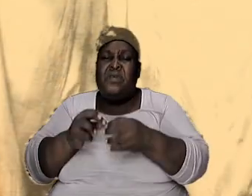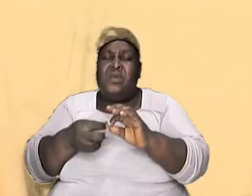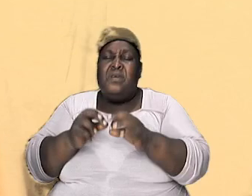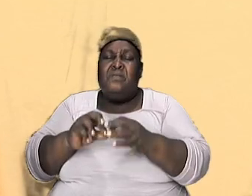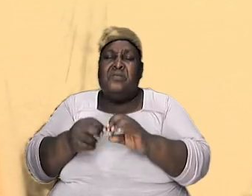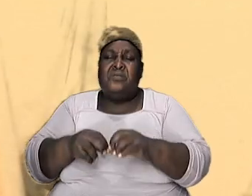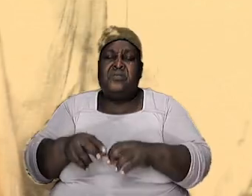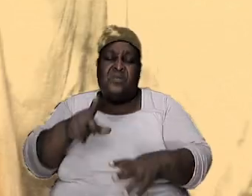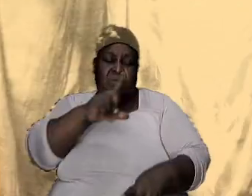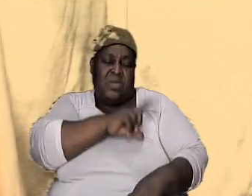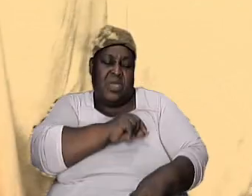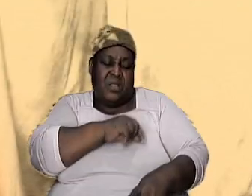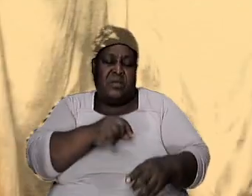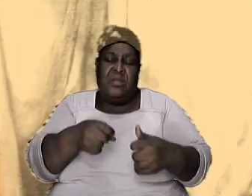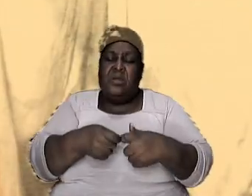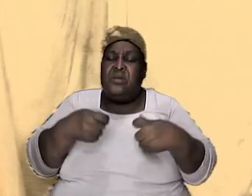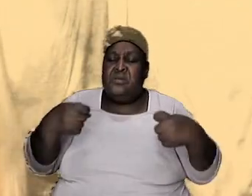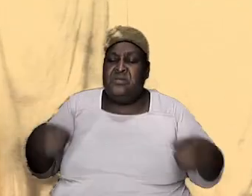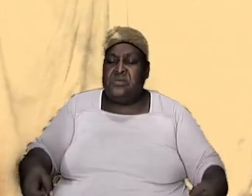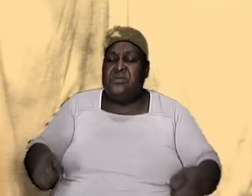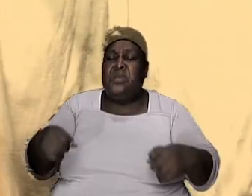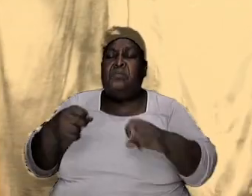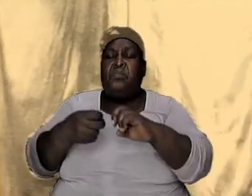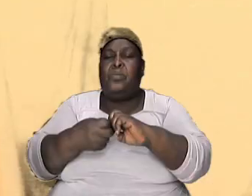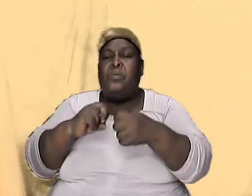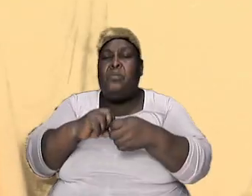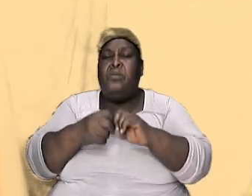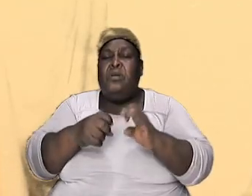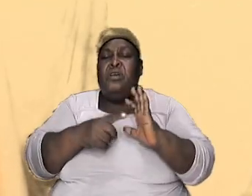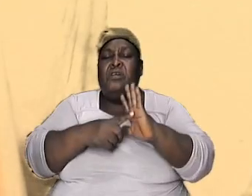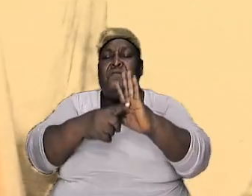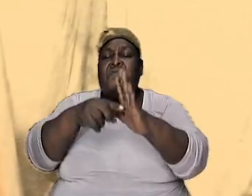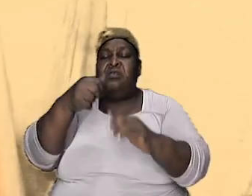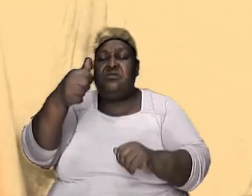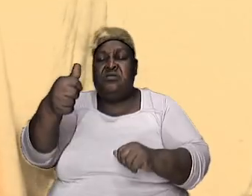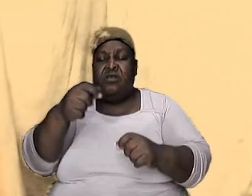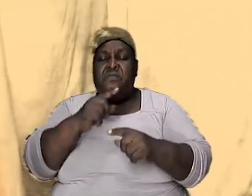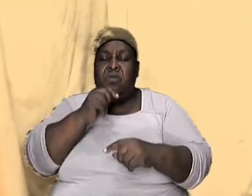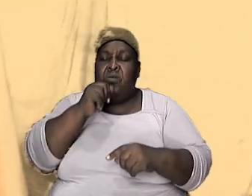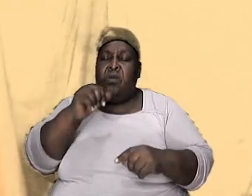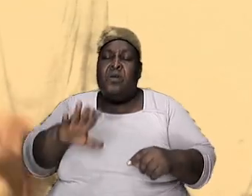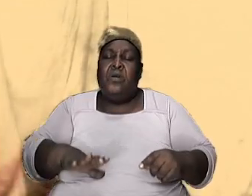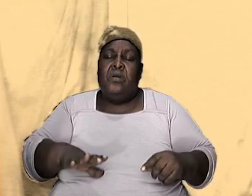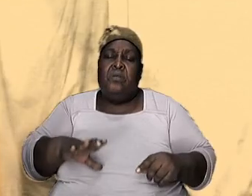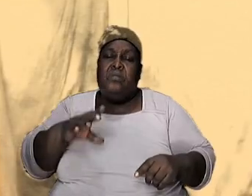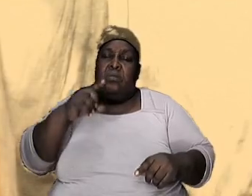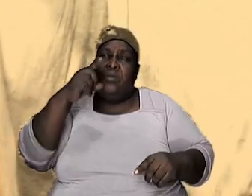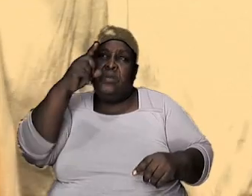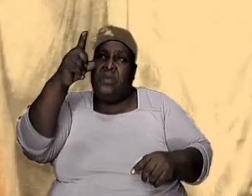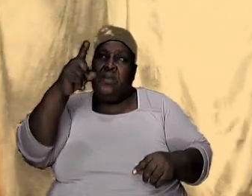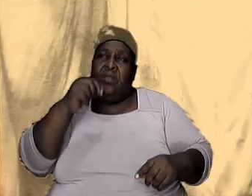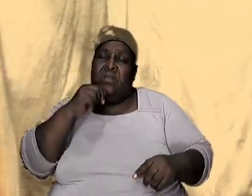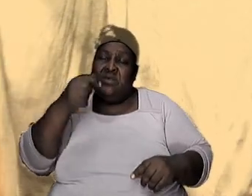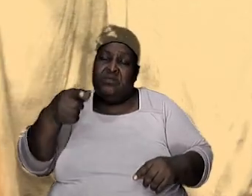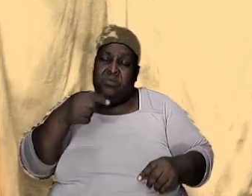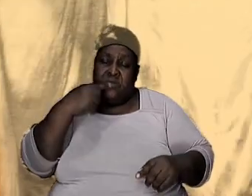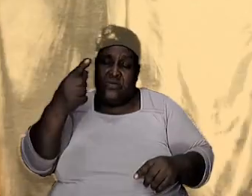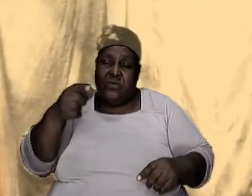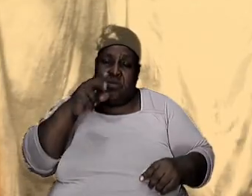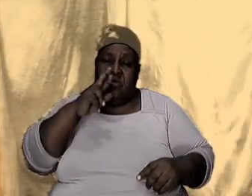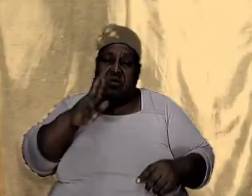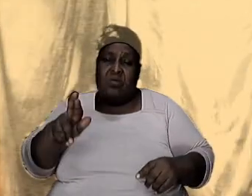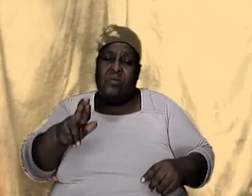issue to the end where he revealed himself to her. For he that spoke to her was Jesus, was God